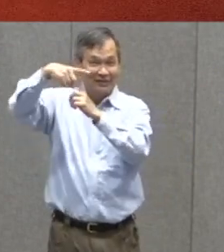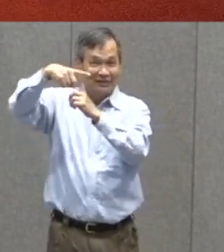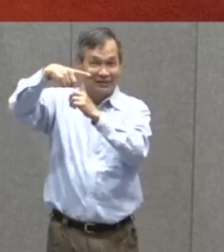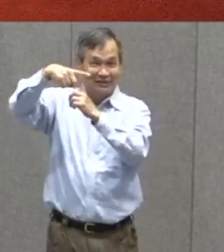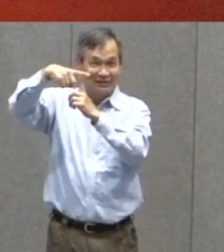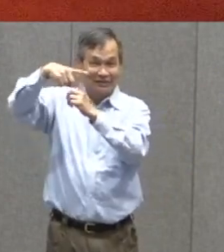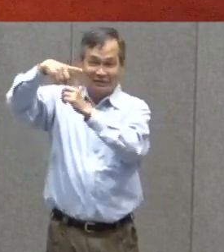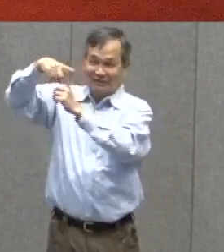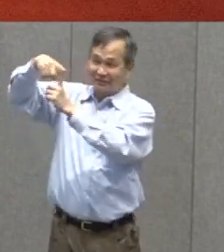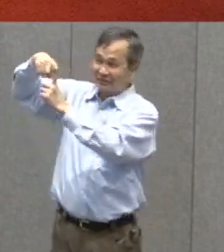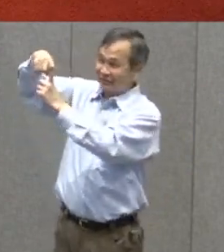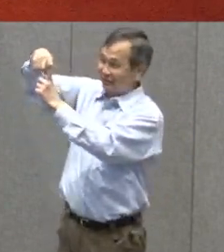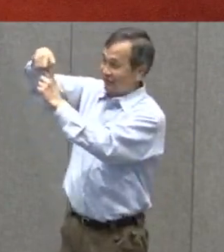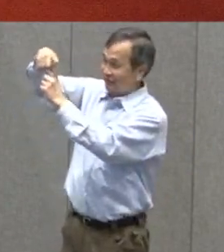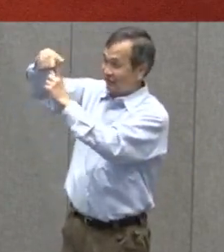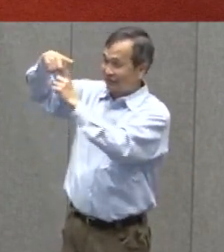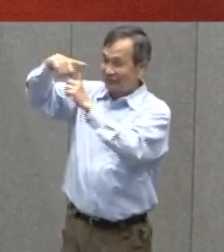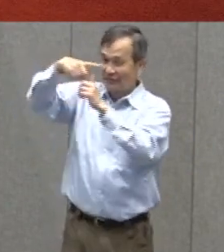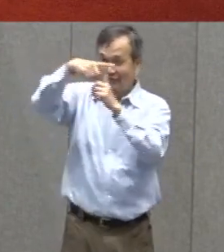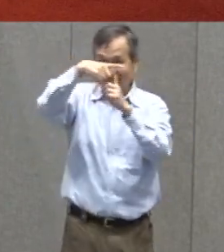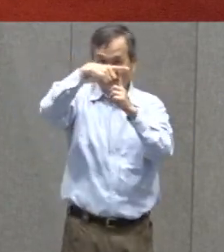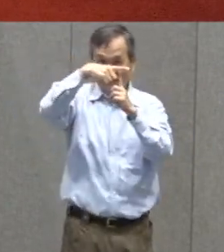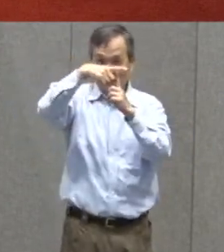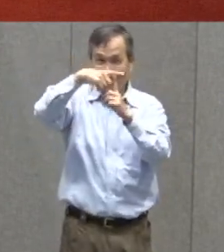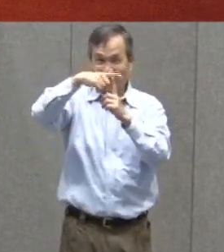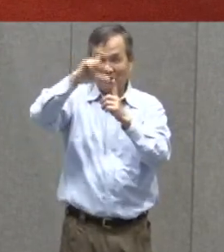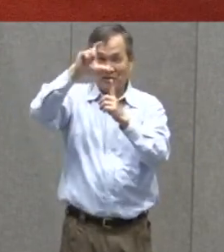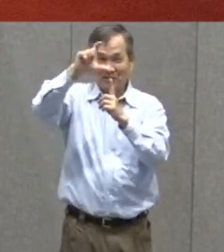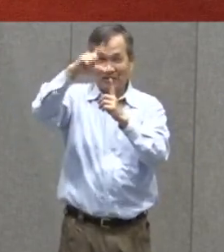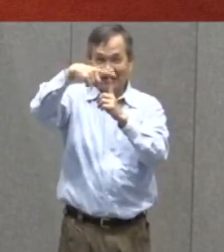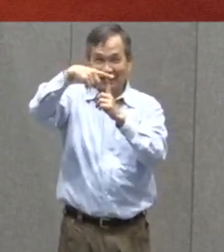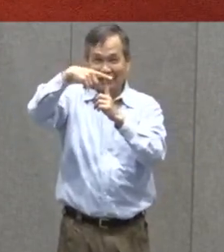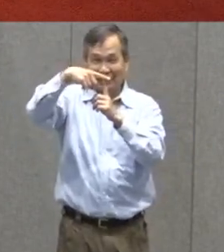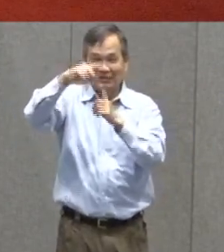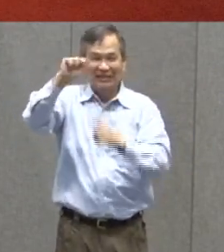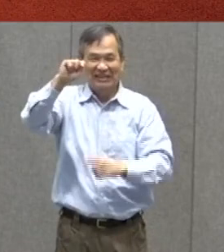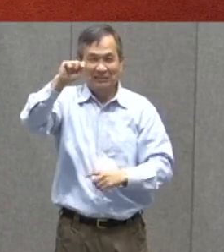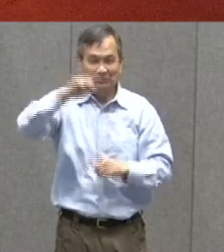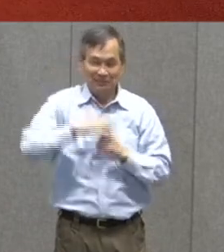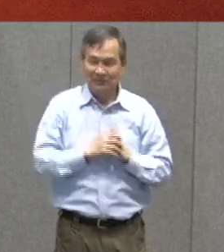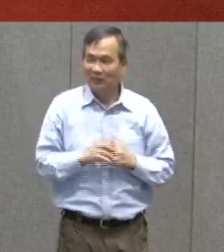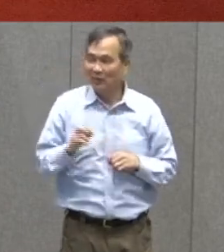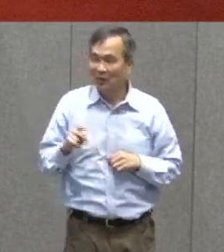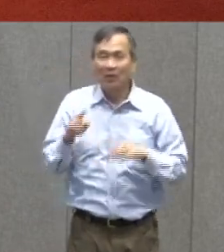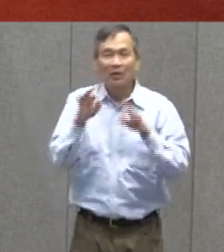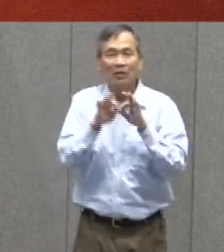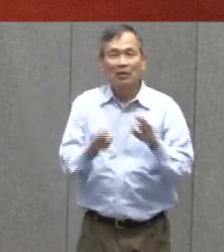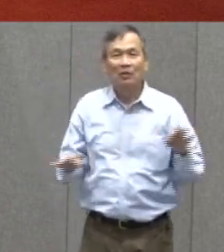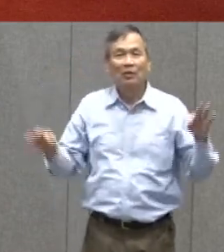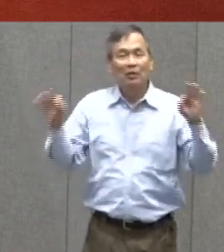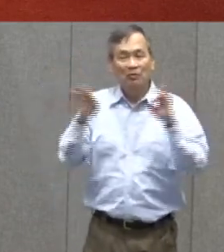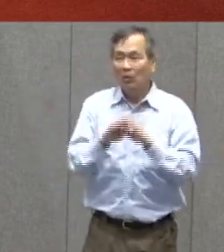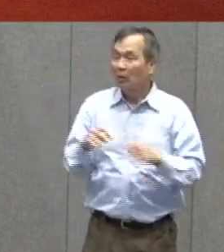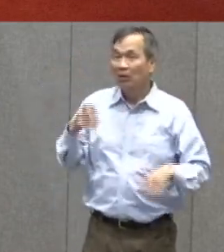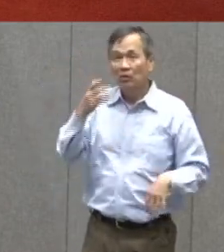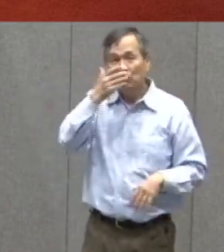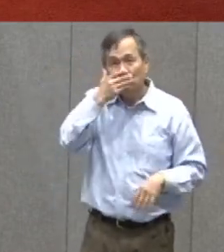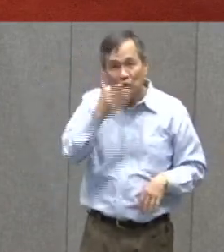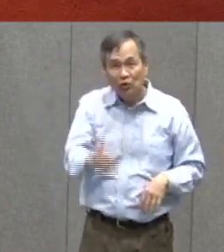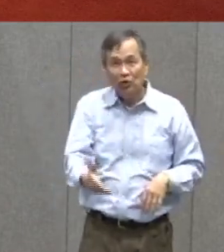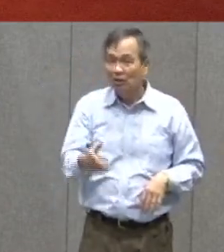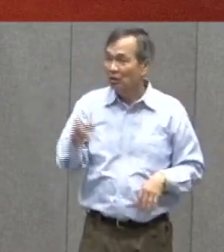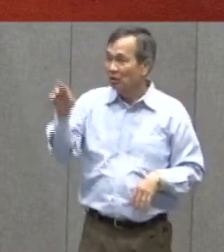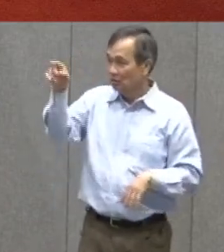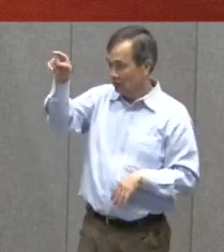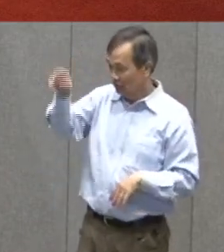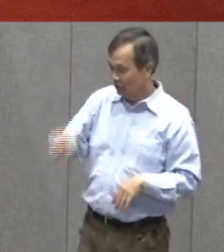look, it looks like a capital T, so that's a T chart. And it's very important. You can use it for many writing activities,